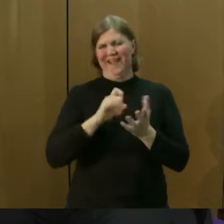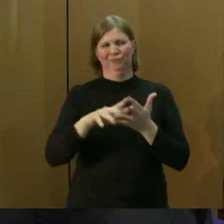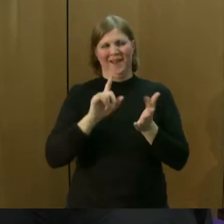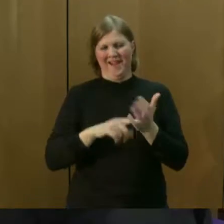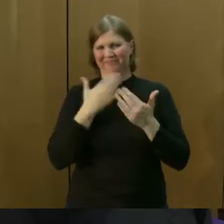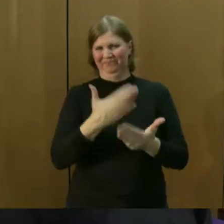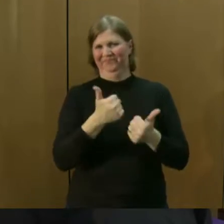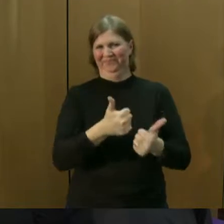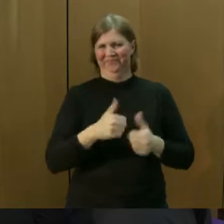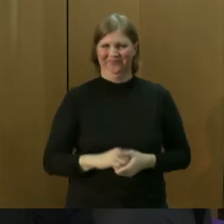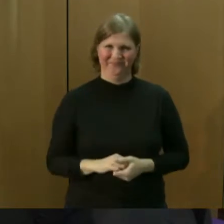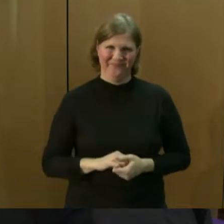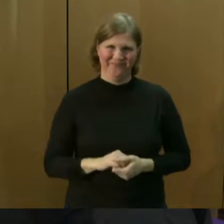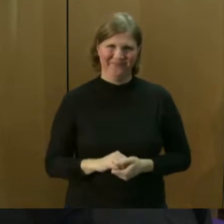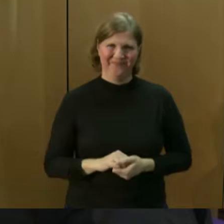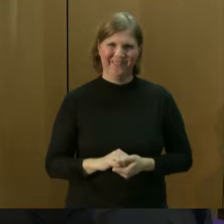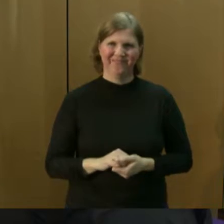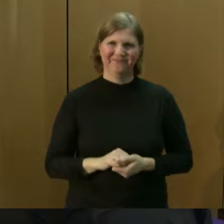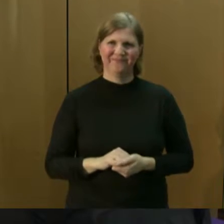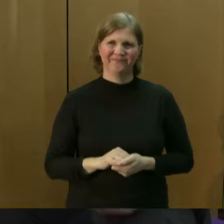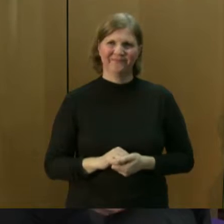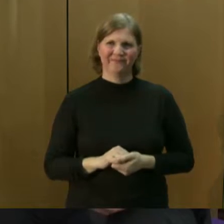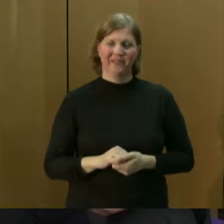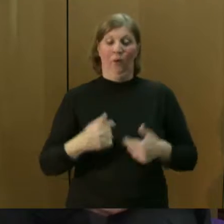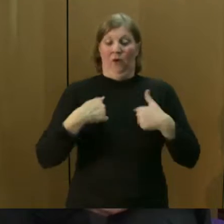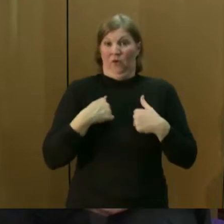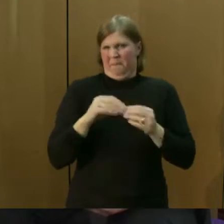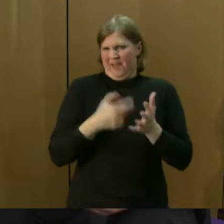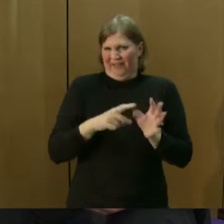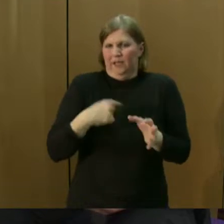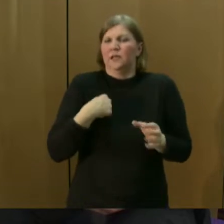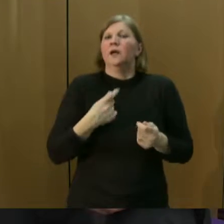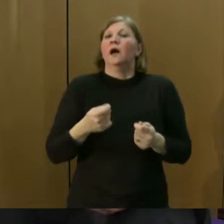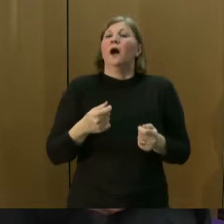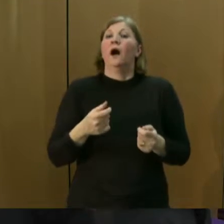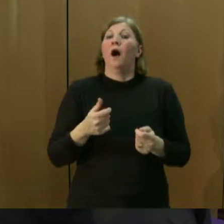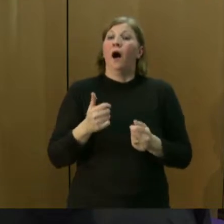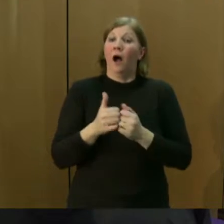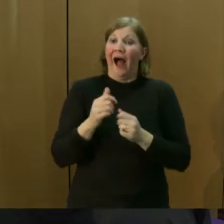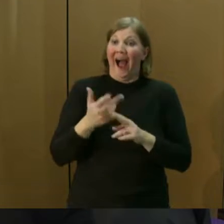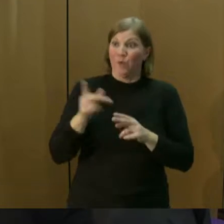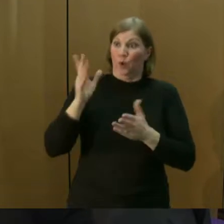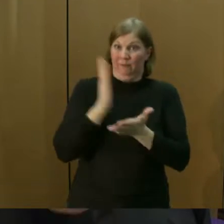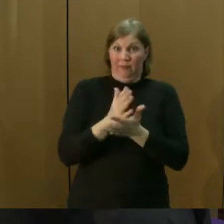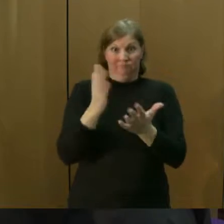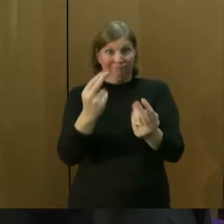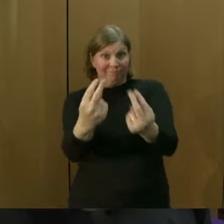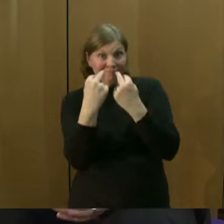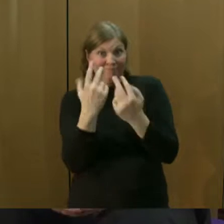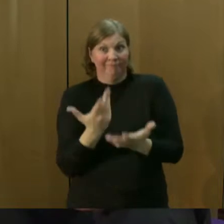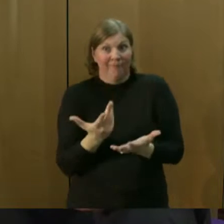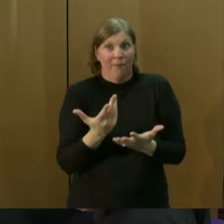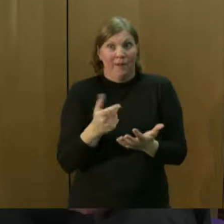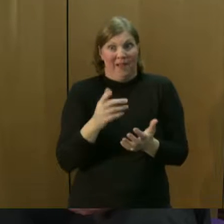So actually, it's worth pointing out that if you are on our website right now watching this, then you're watching it in the right area, in the